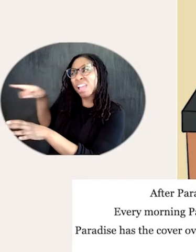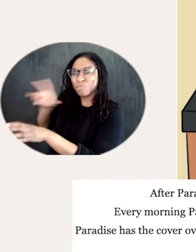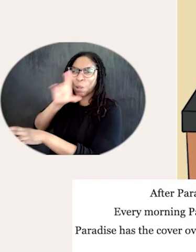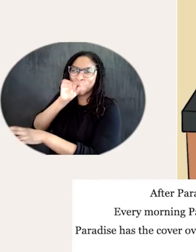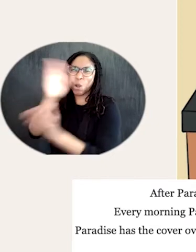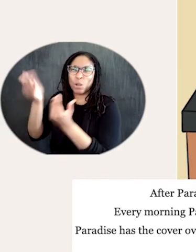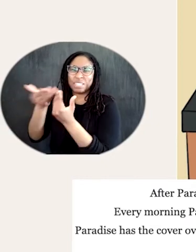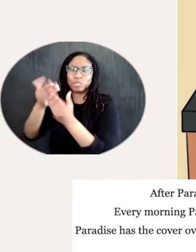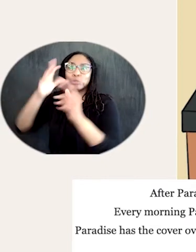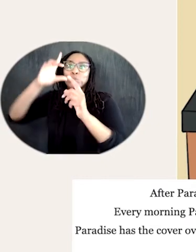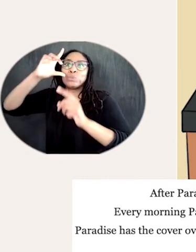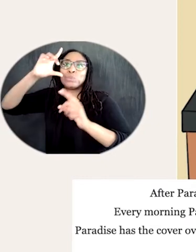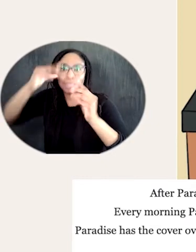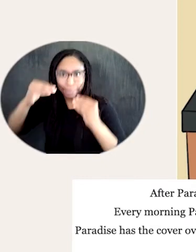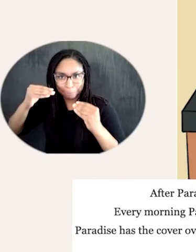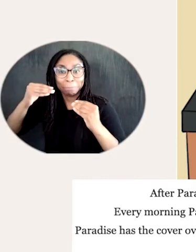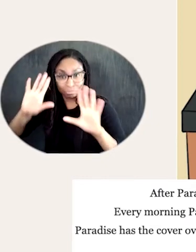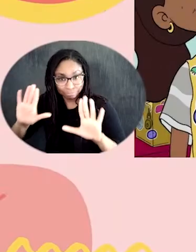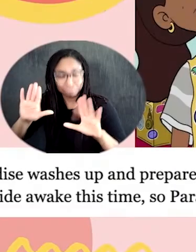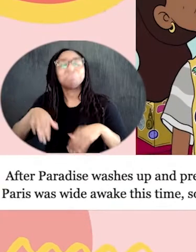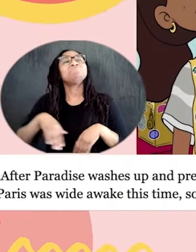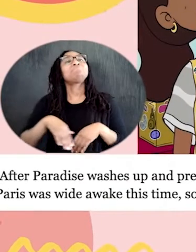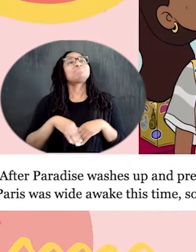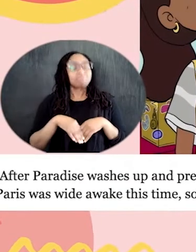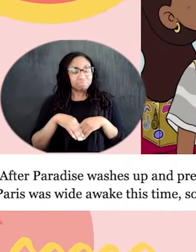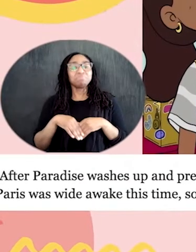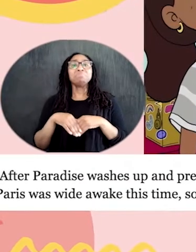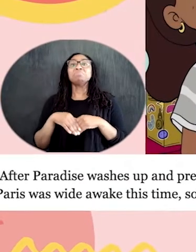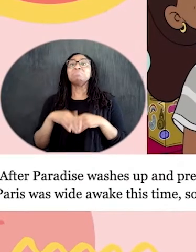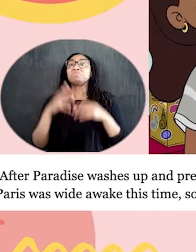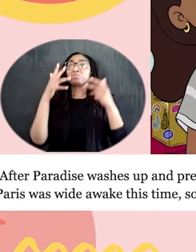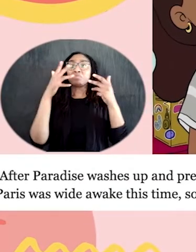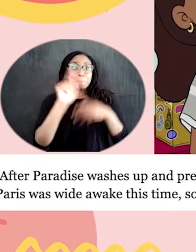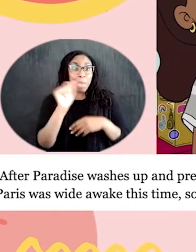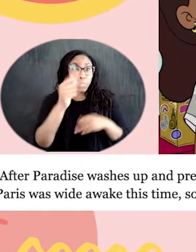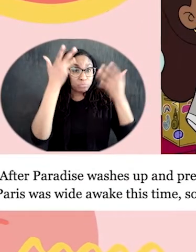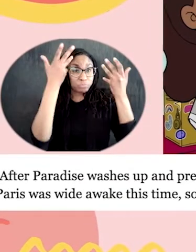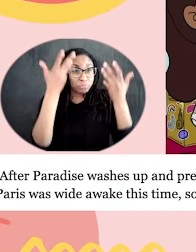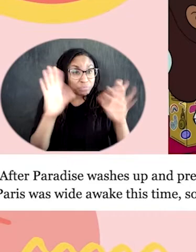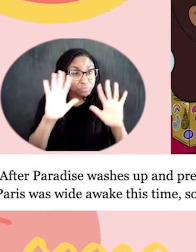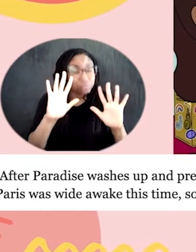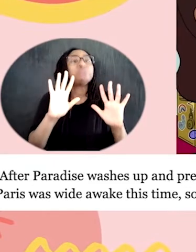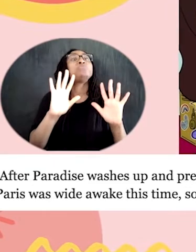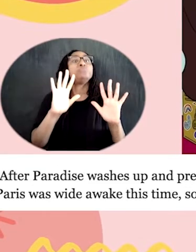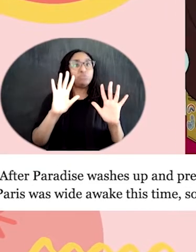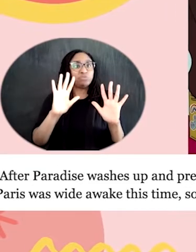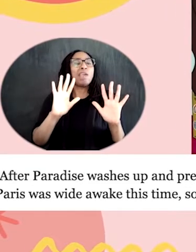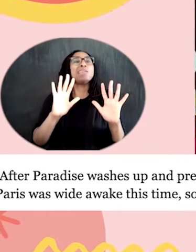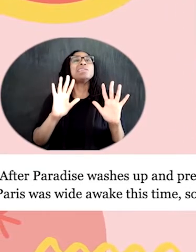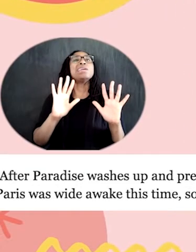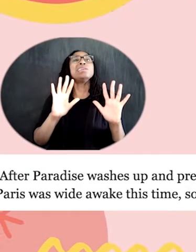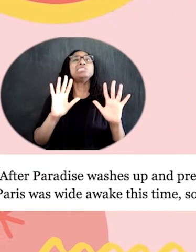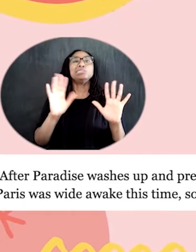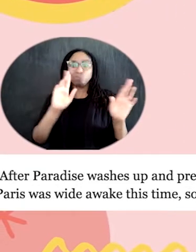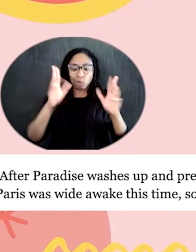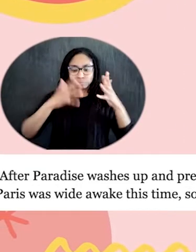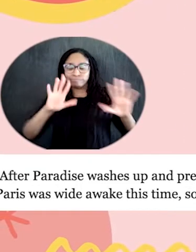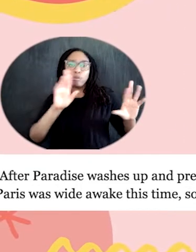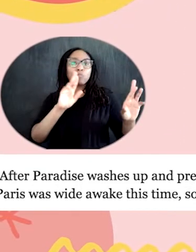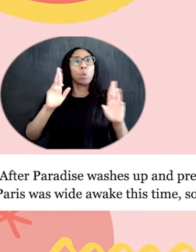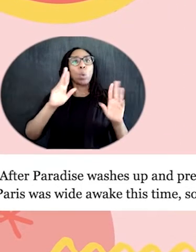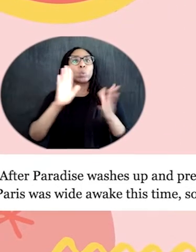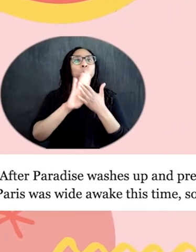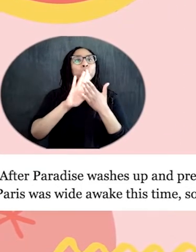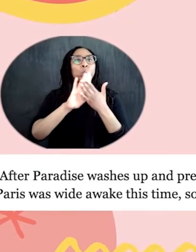be hard for her bird to fall asleep. After Paradise washes up and prepares for school, she goes back over to the